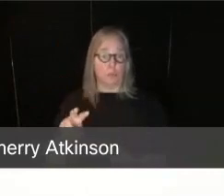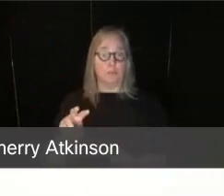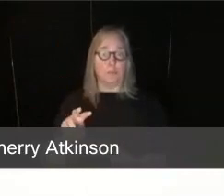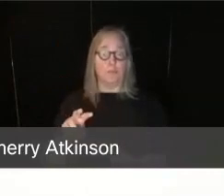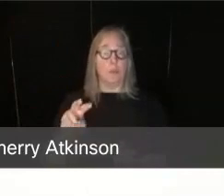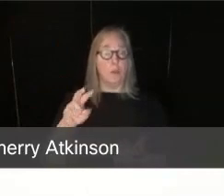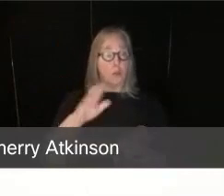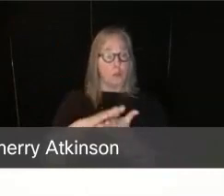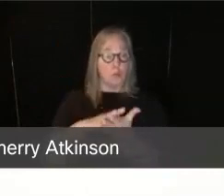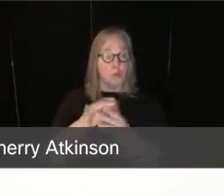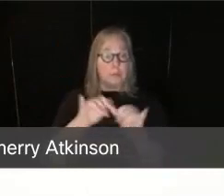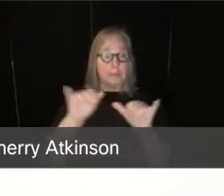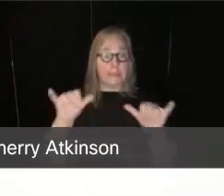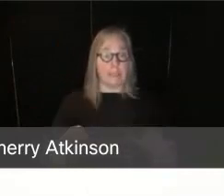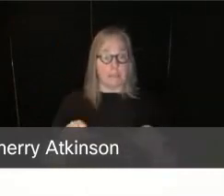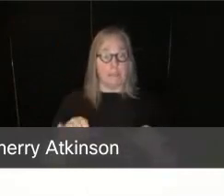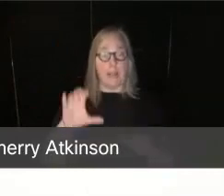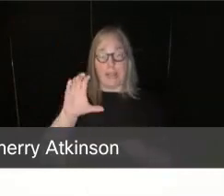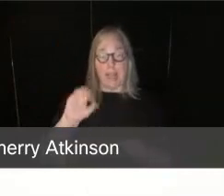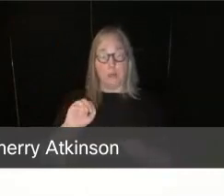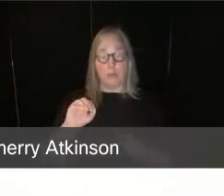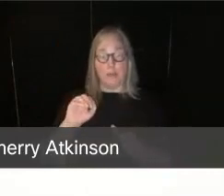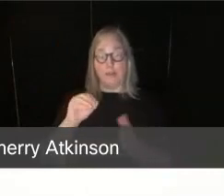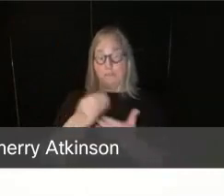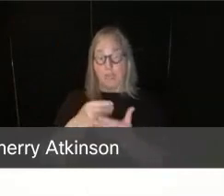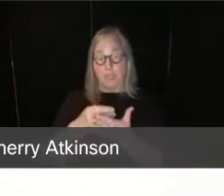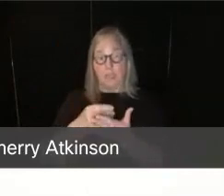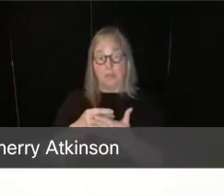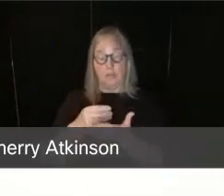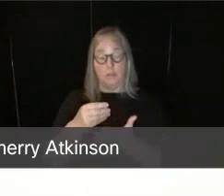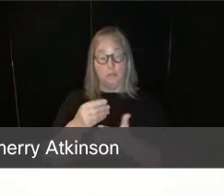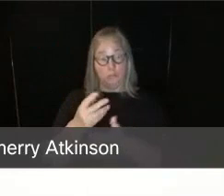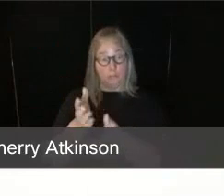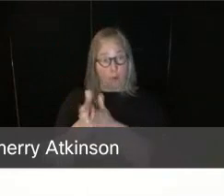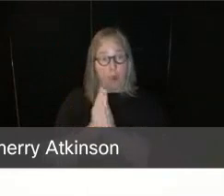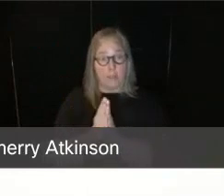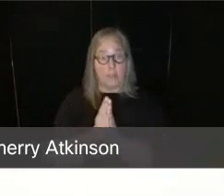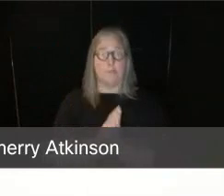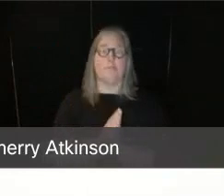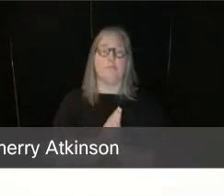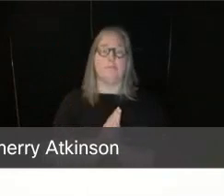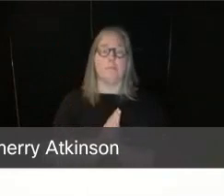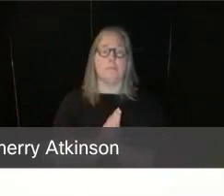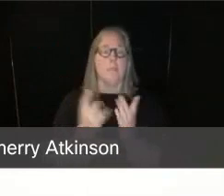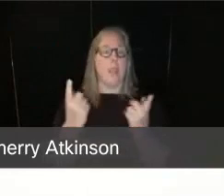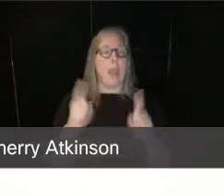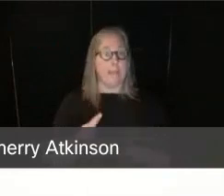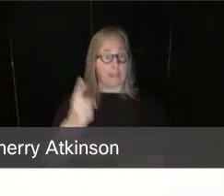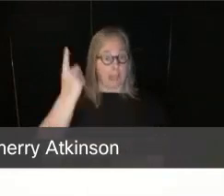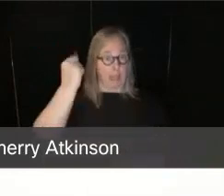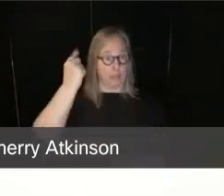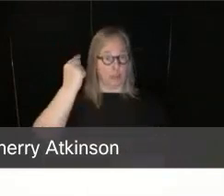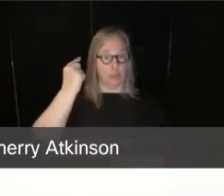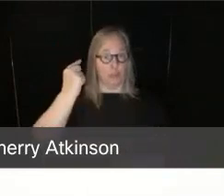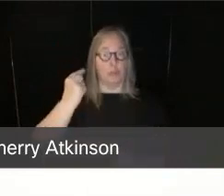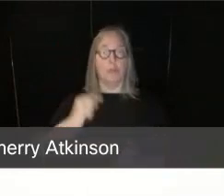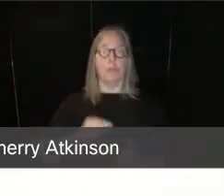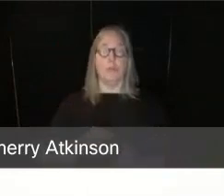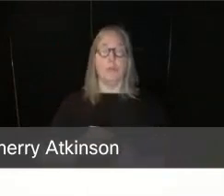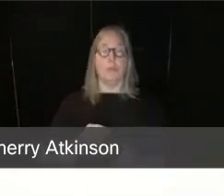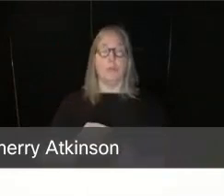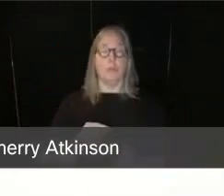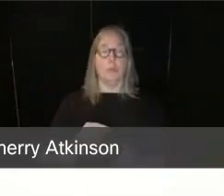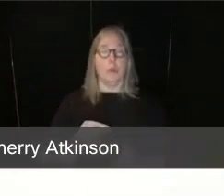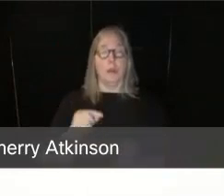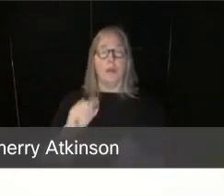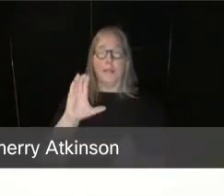school system county funding request. Last year, the